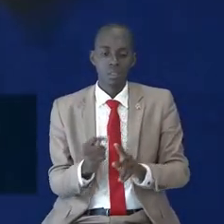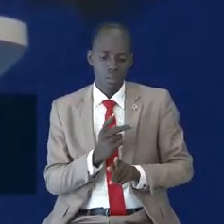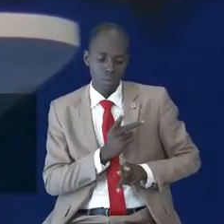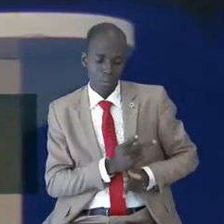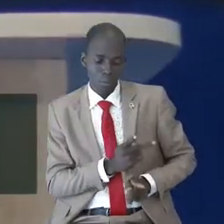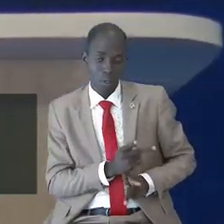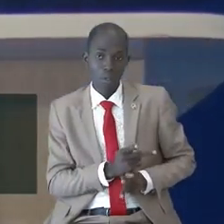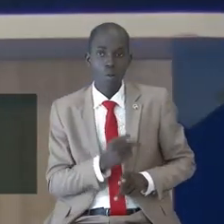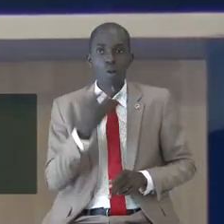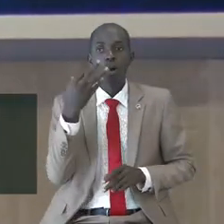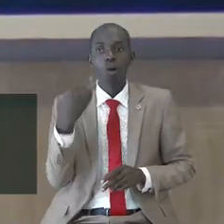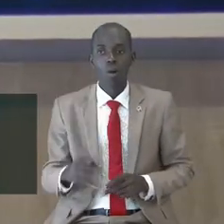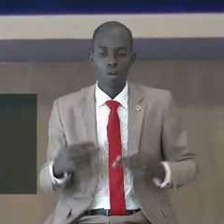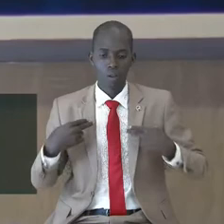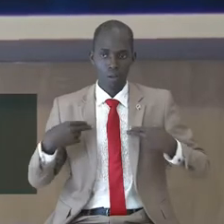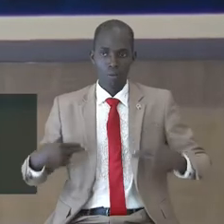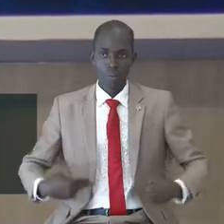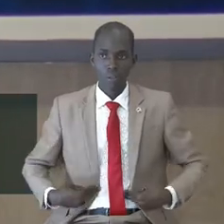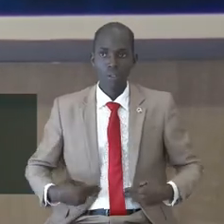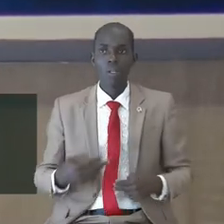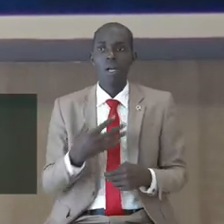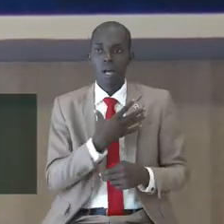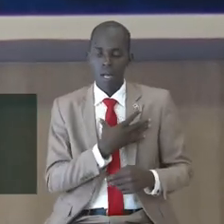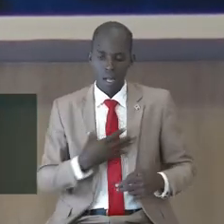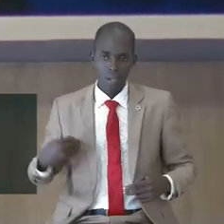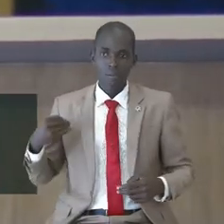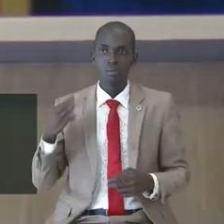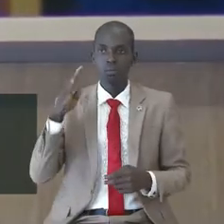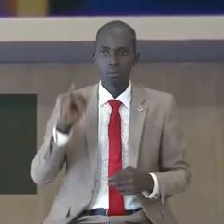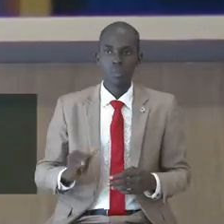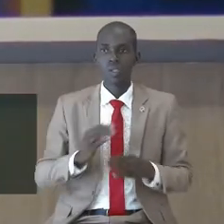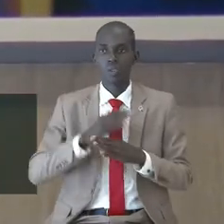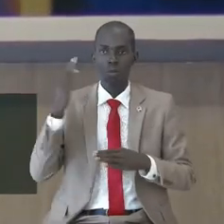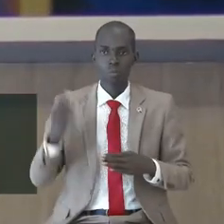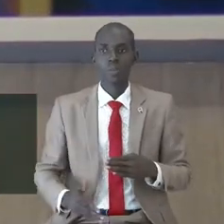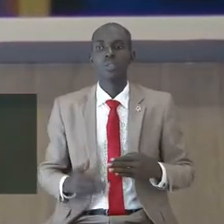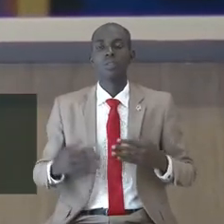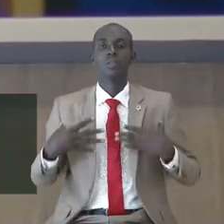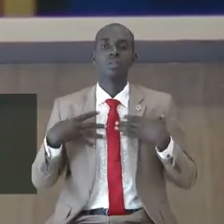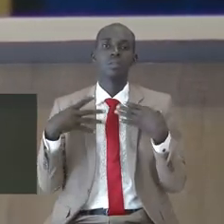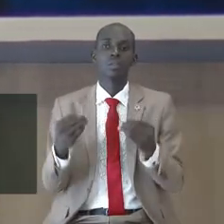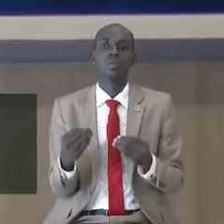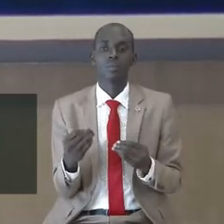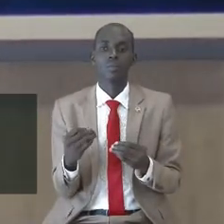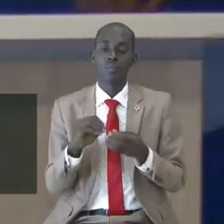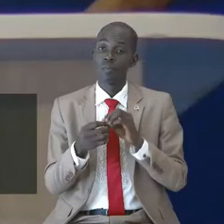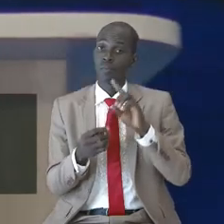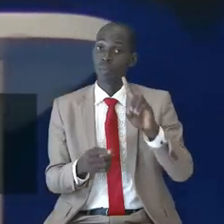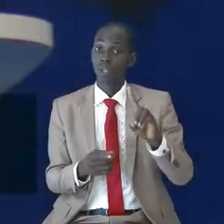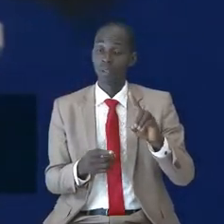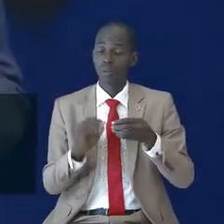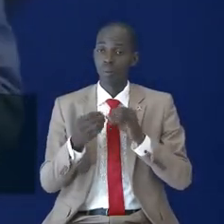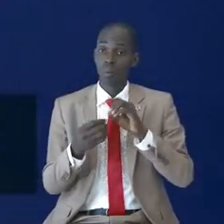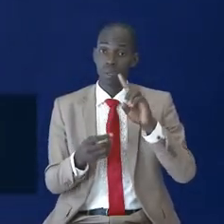of health by or and complete cure. Look at number one. Number